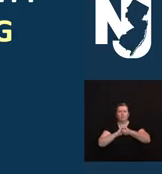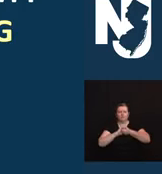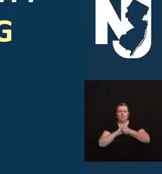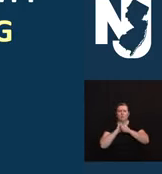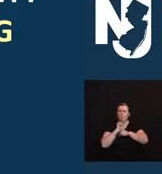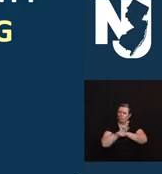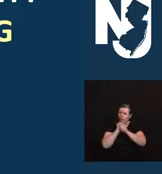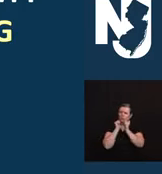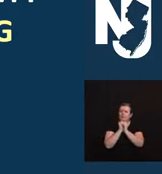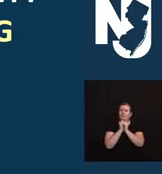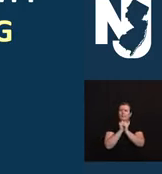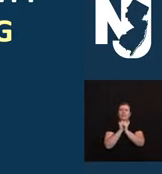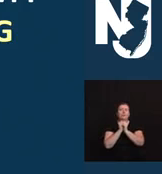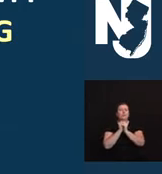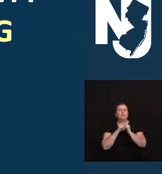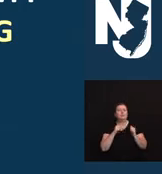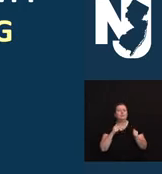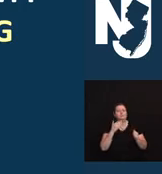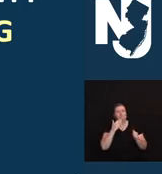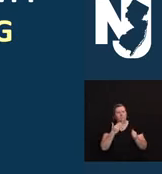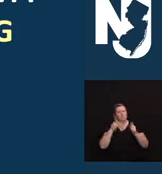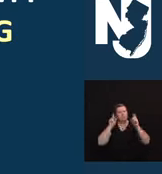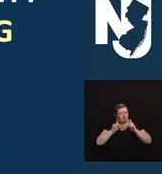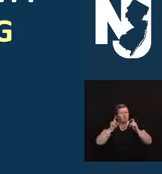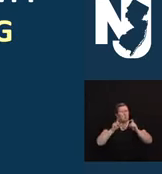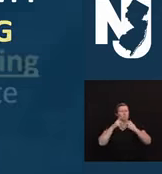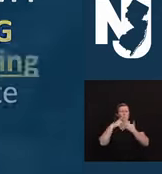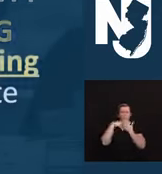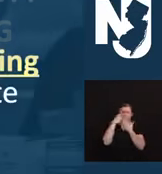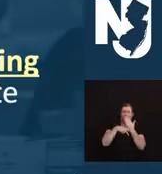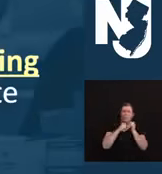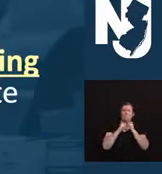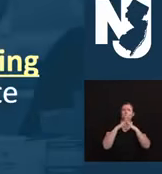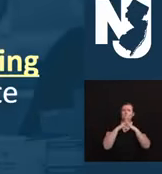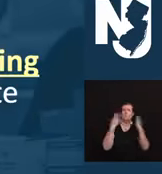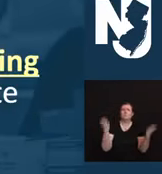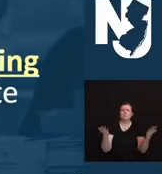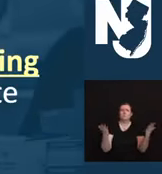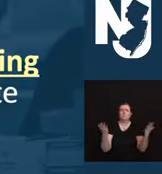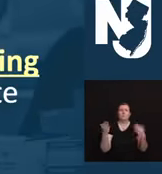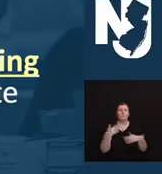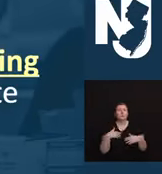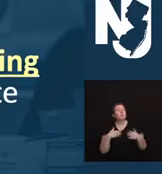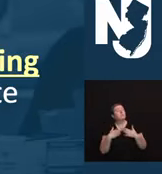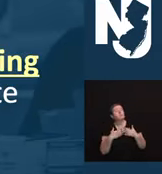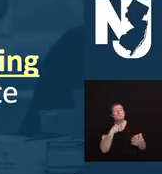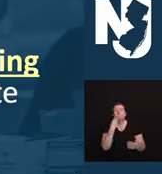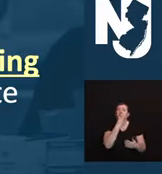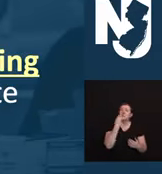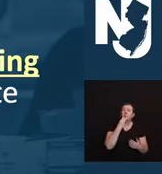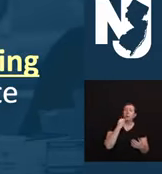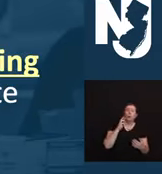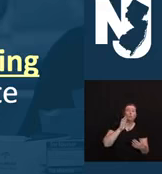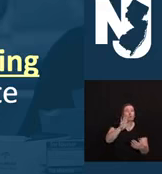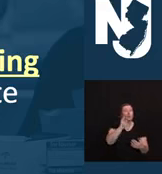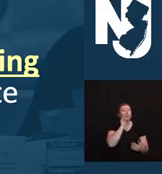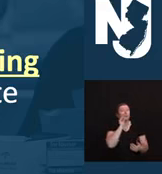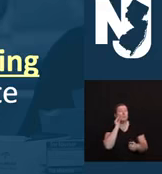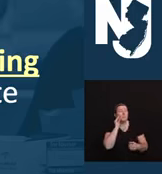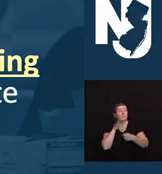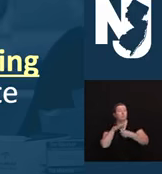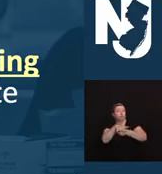this testing program in motion. And by the way, whether it's in Monmouth County or your county, we have the testing capacity.